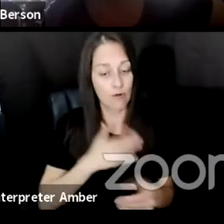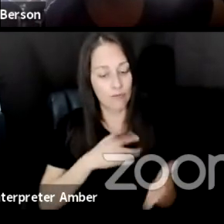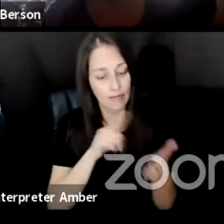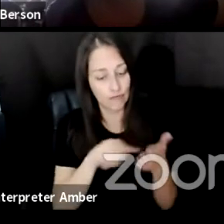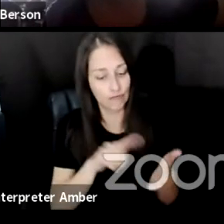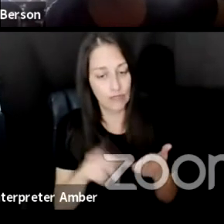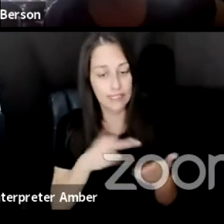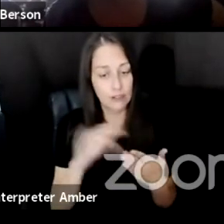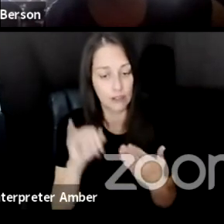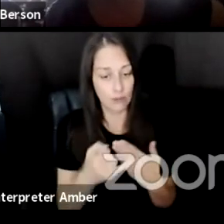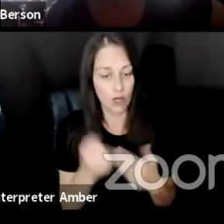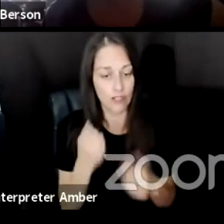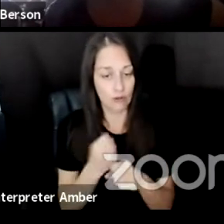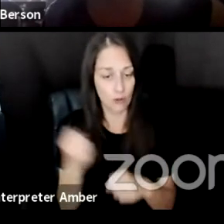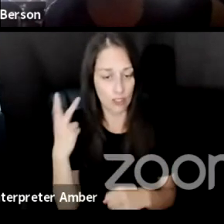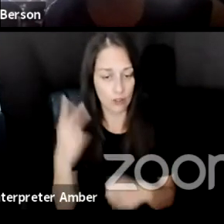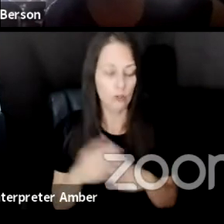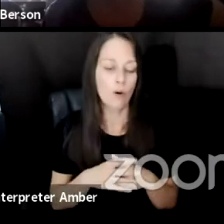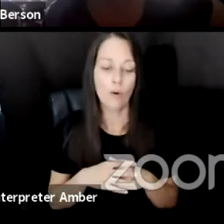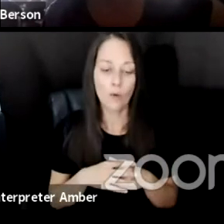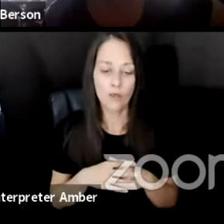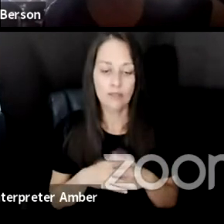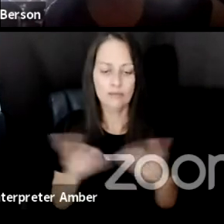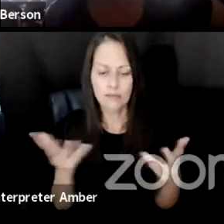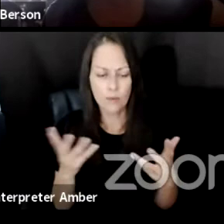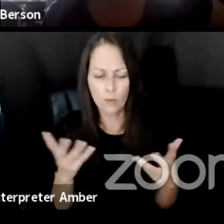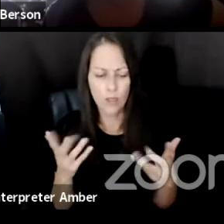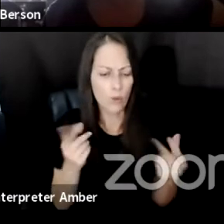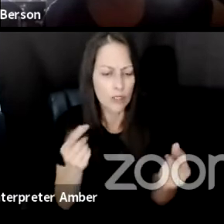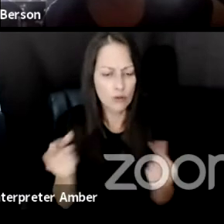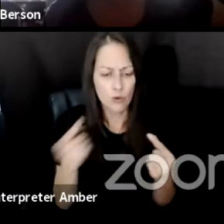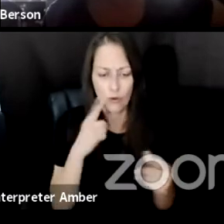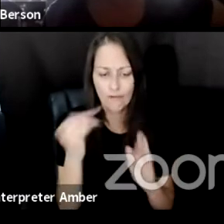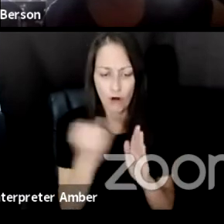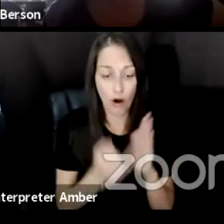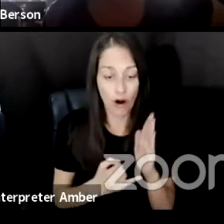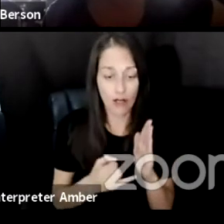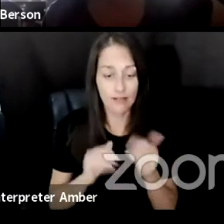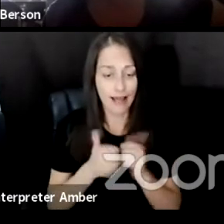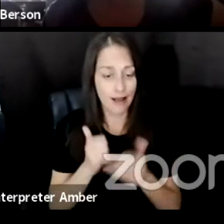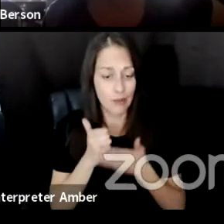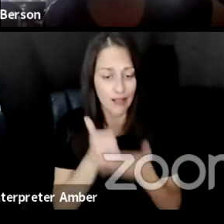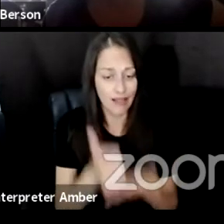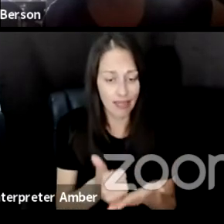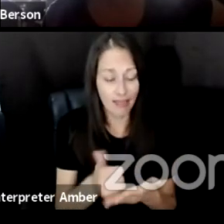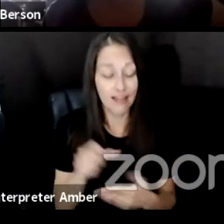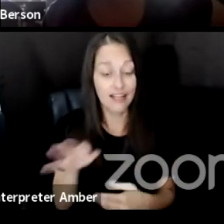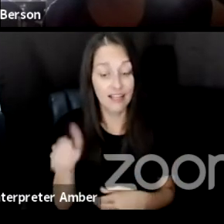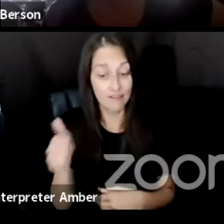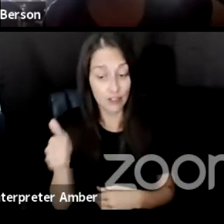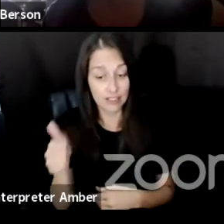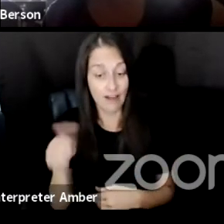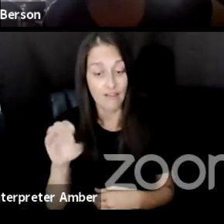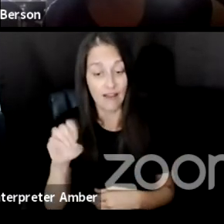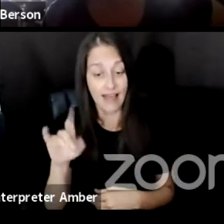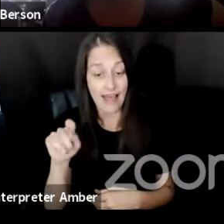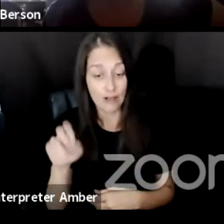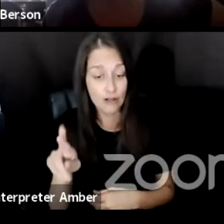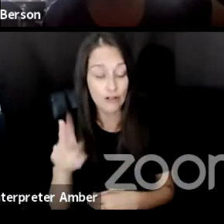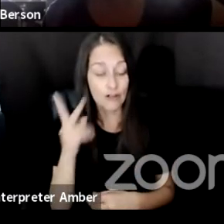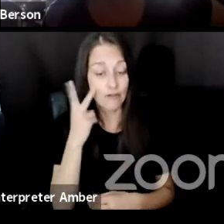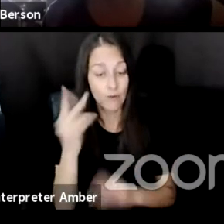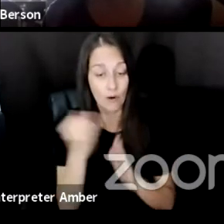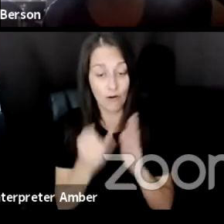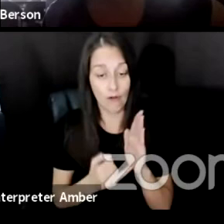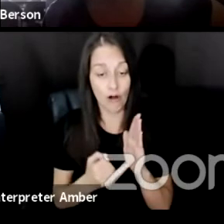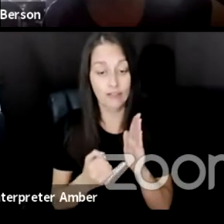this question, like, what do you actually do? What's the intervention? If you're the Office of Arts and Culture and you see how important this kind of work